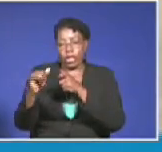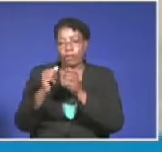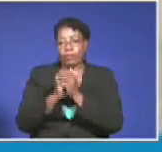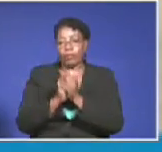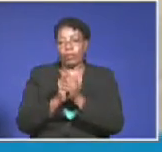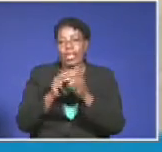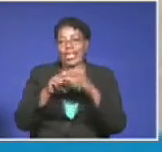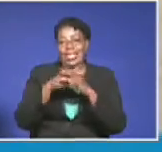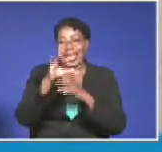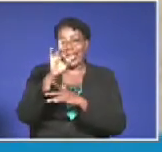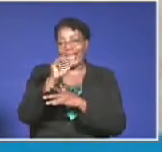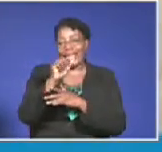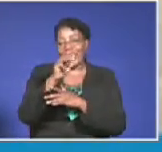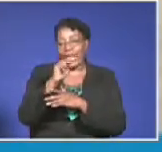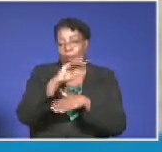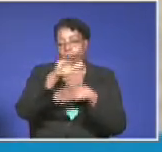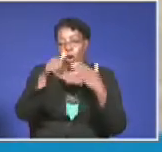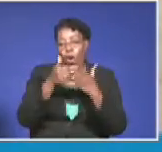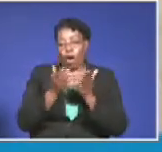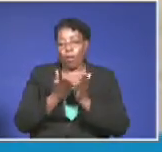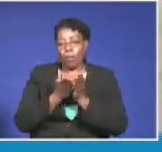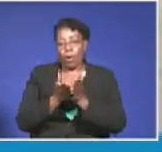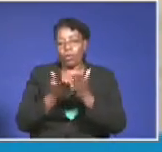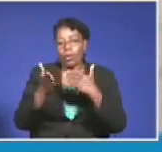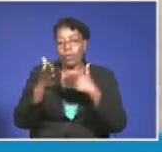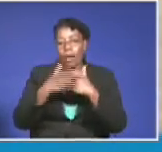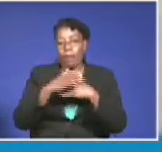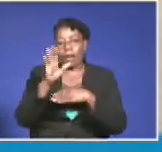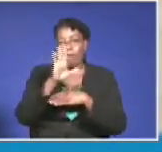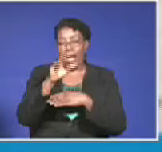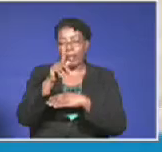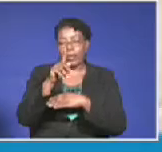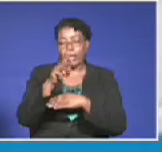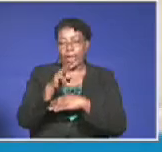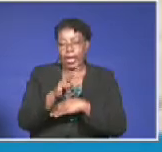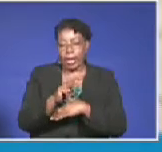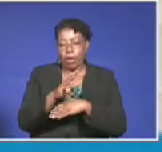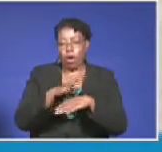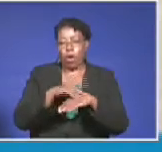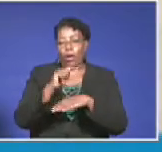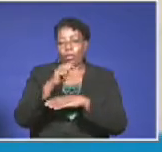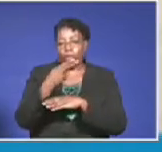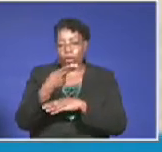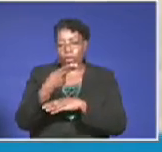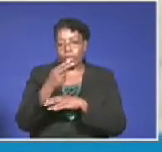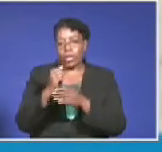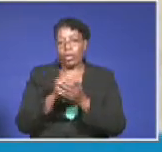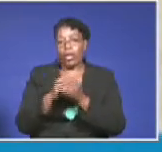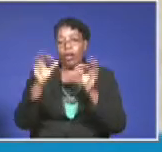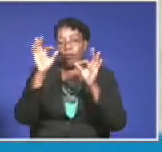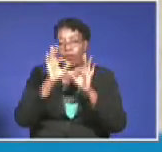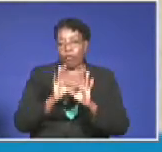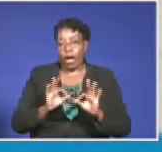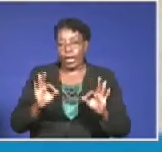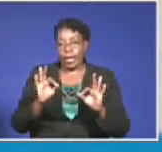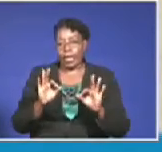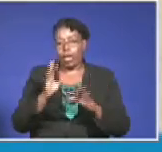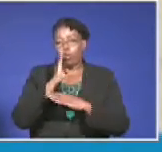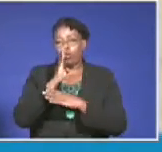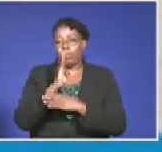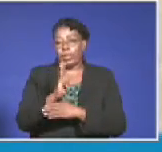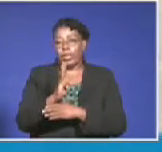8 a.m. All boats must be back in by 5 p.m. on Thursday. Friday is going to